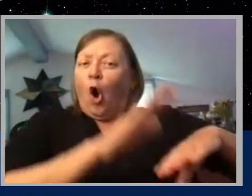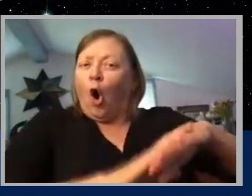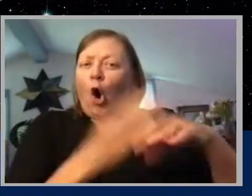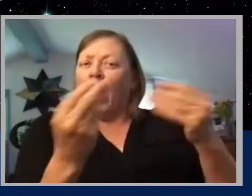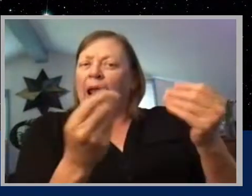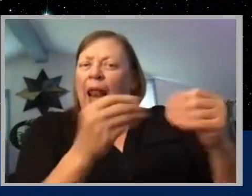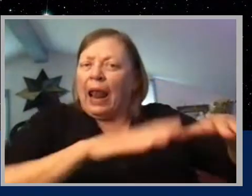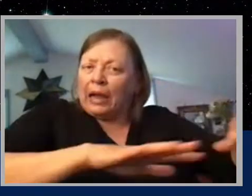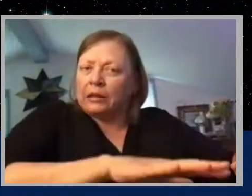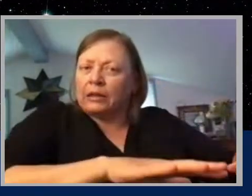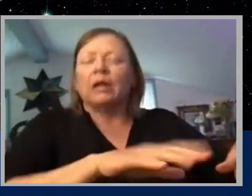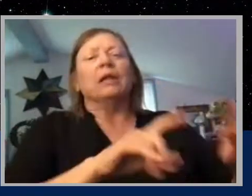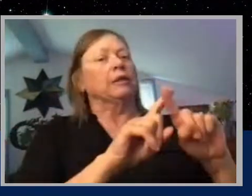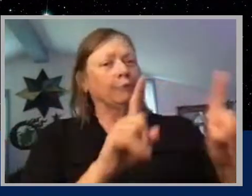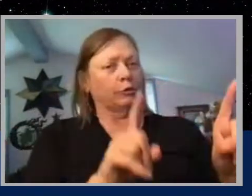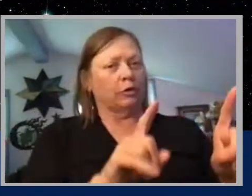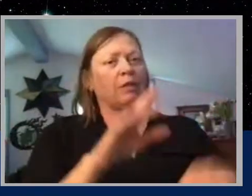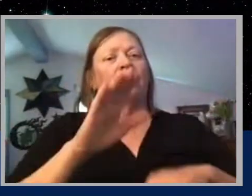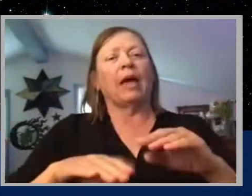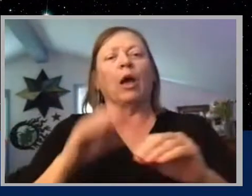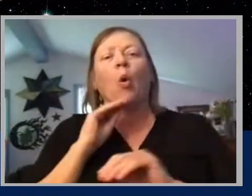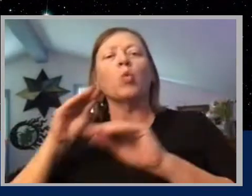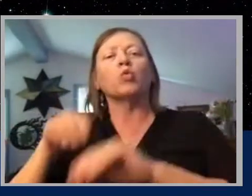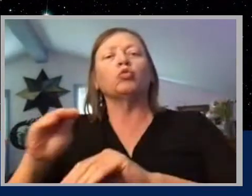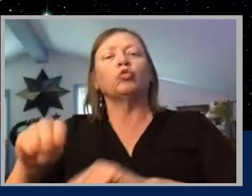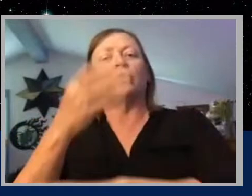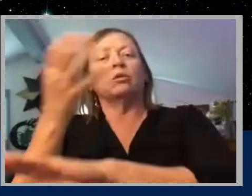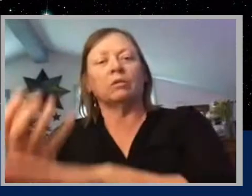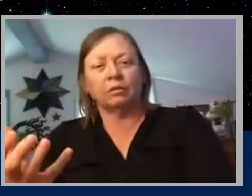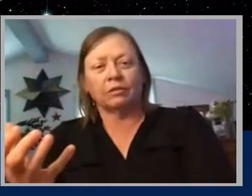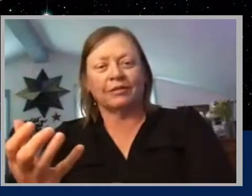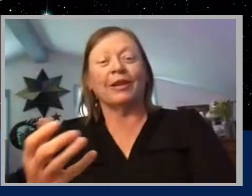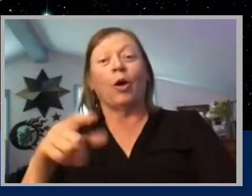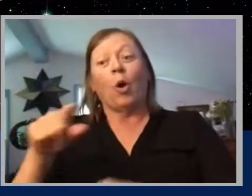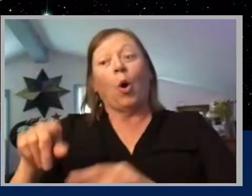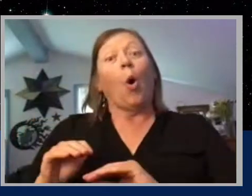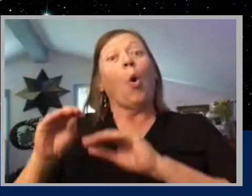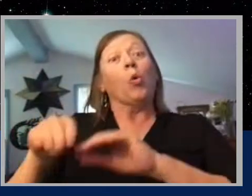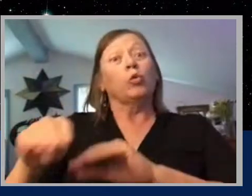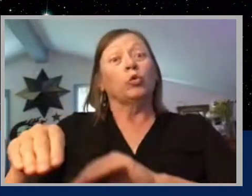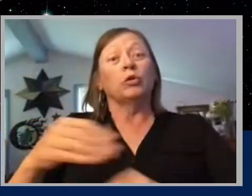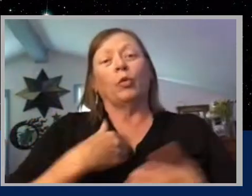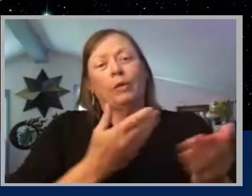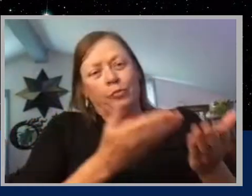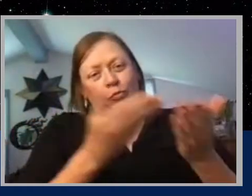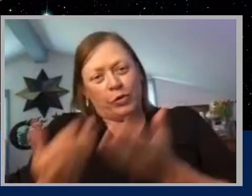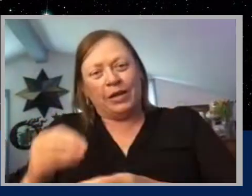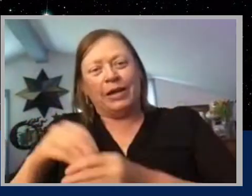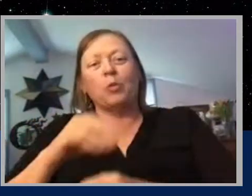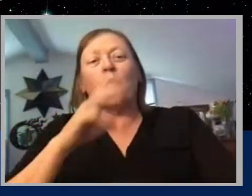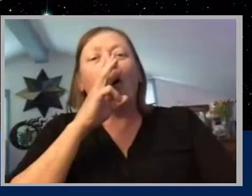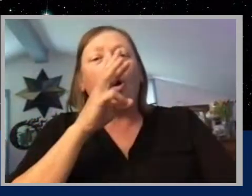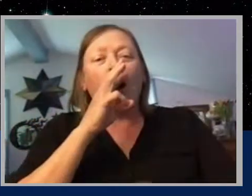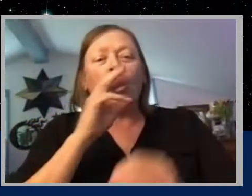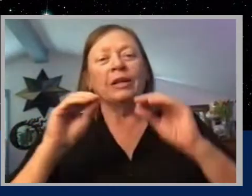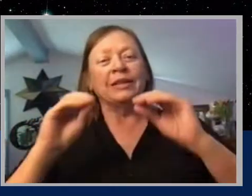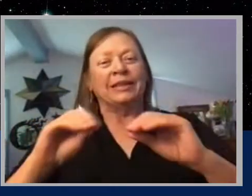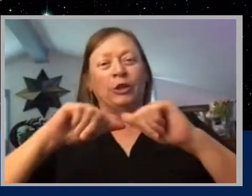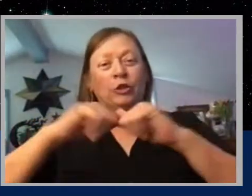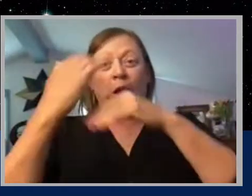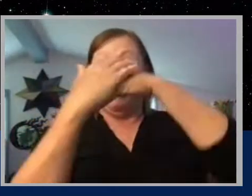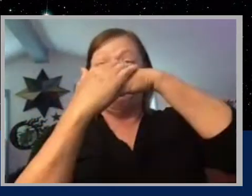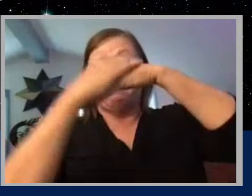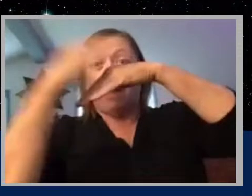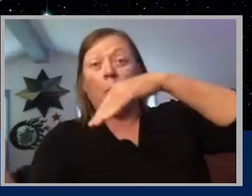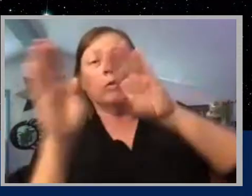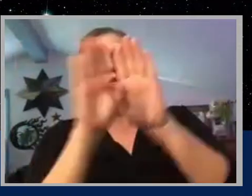how to open their hatches and get out into their flotation devices if they need to do so unassisted. Even